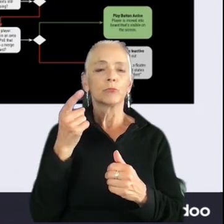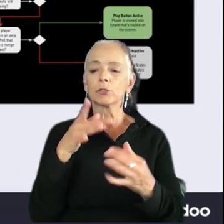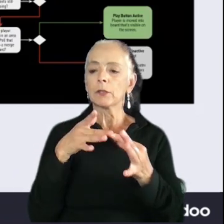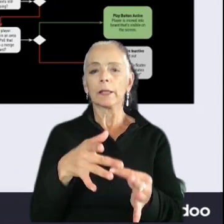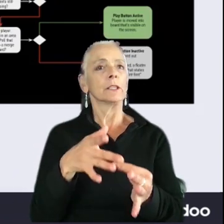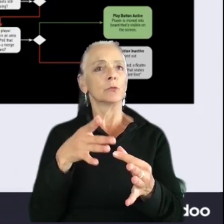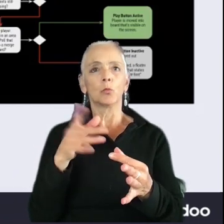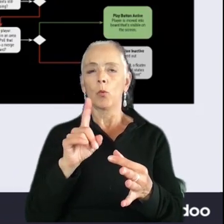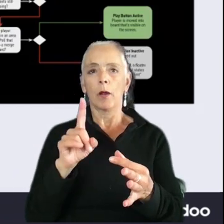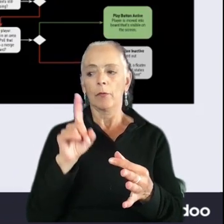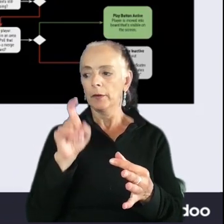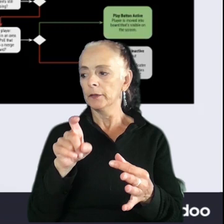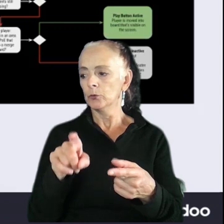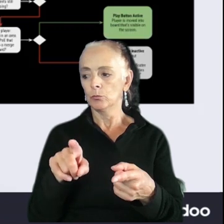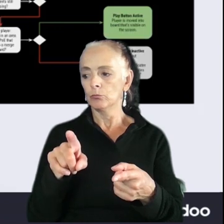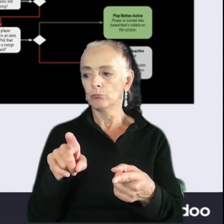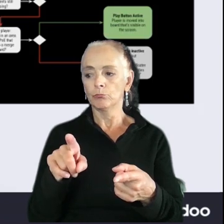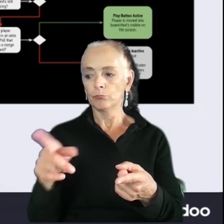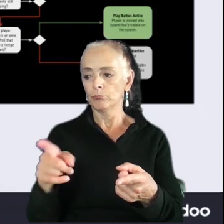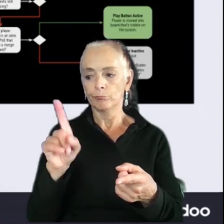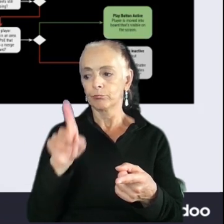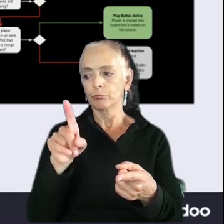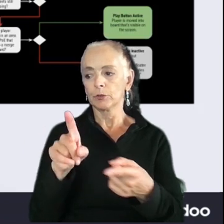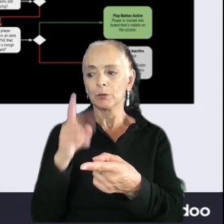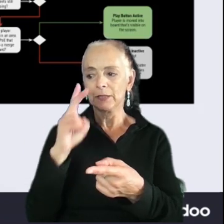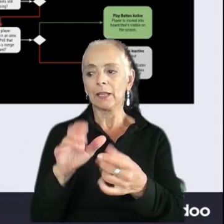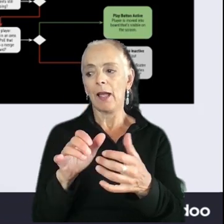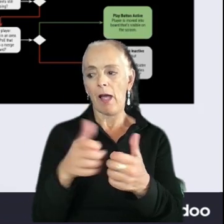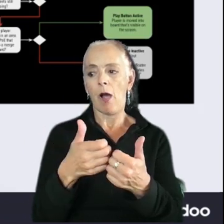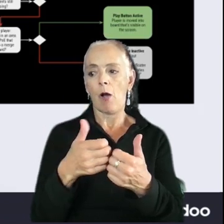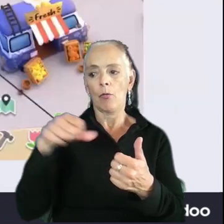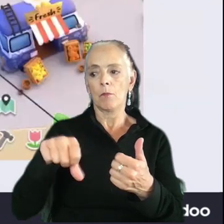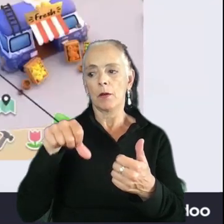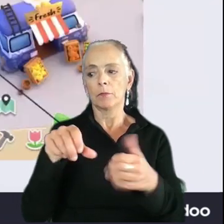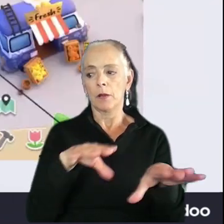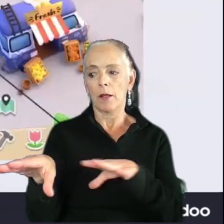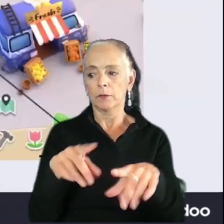So you have a chart here of how the button would behave depending on the situations.